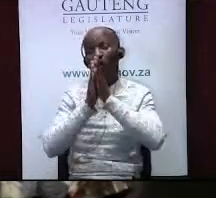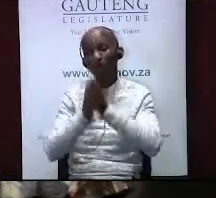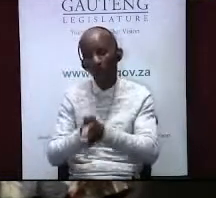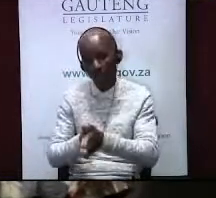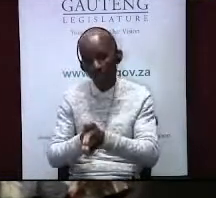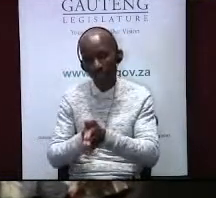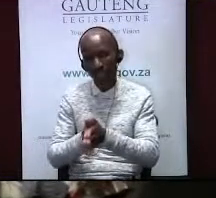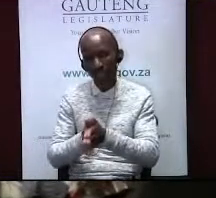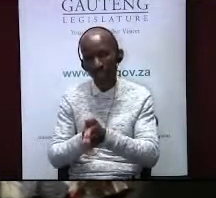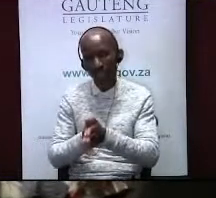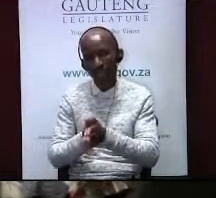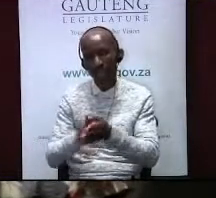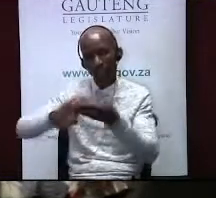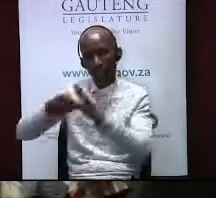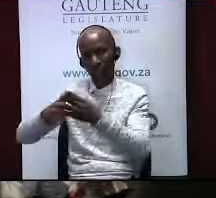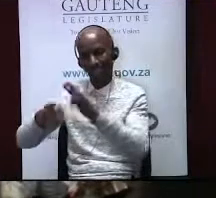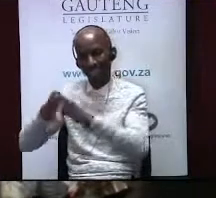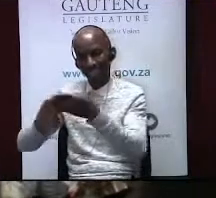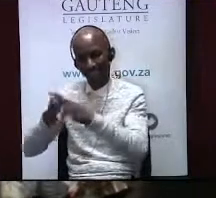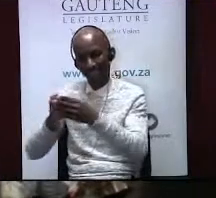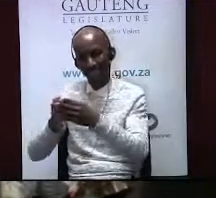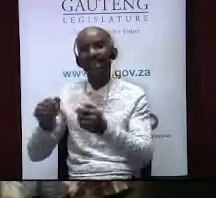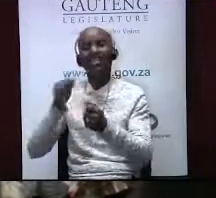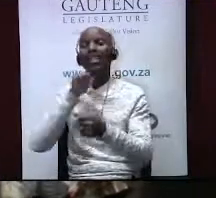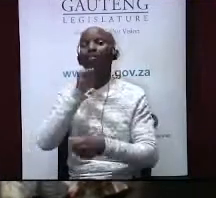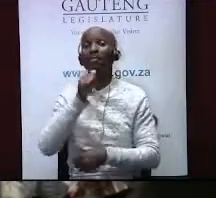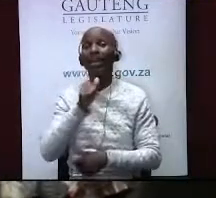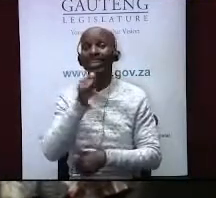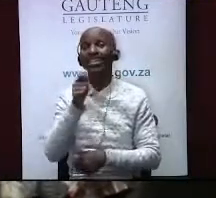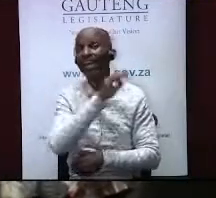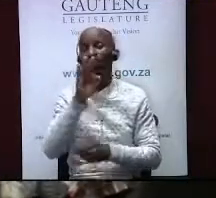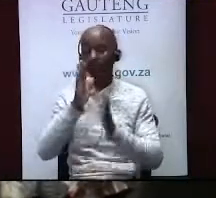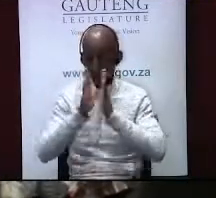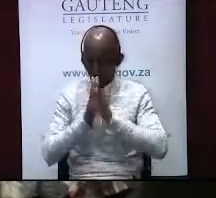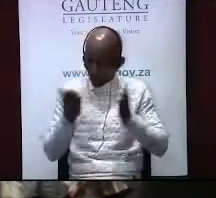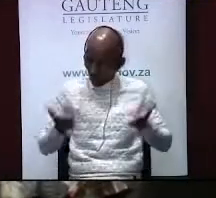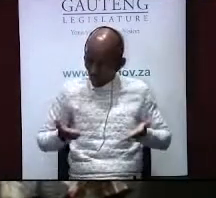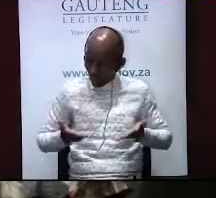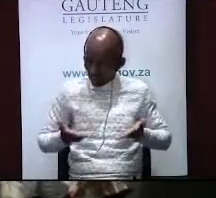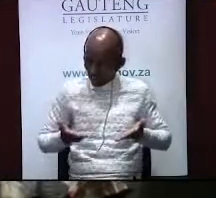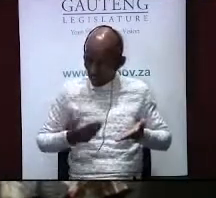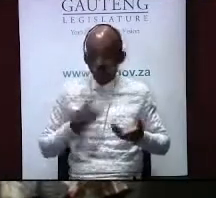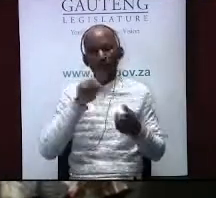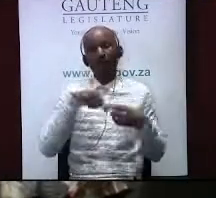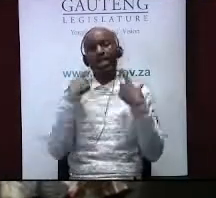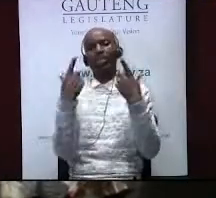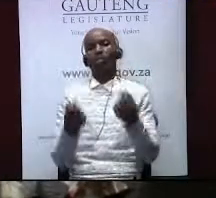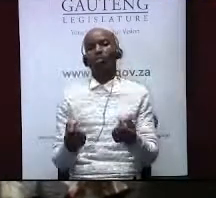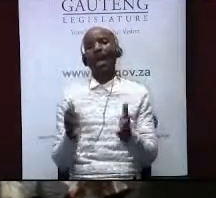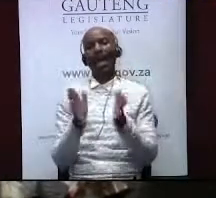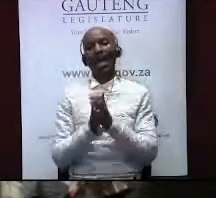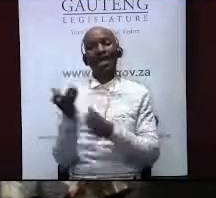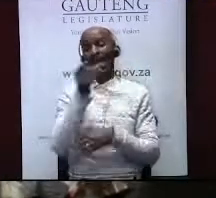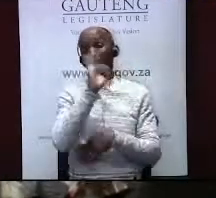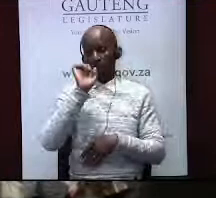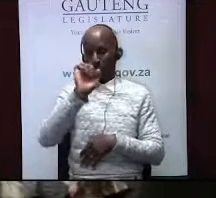a community, irrespective of ba khonza kokai. That's what we are doing. And then